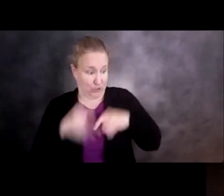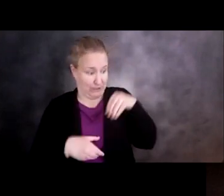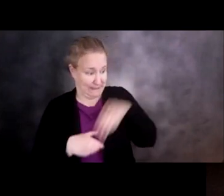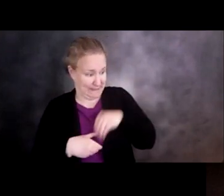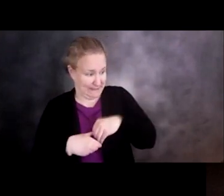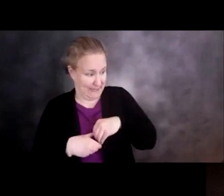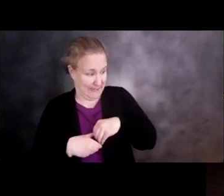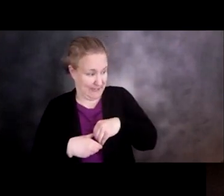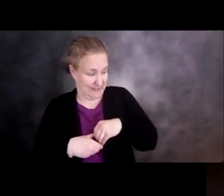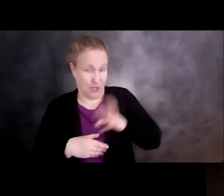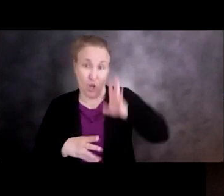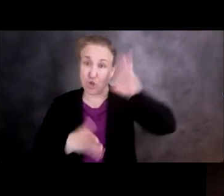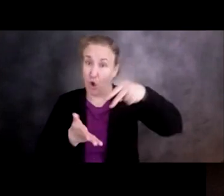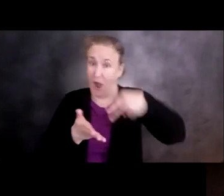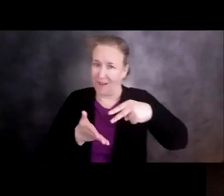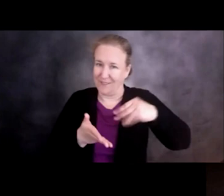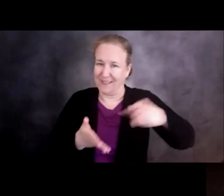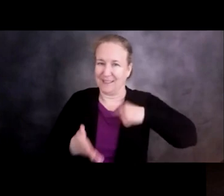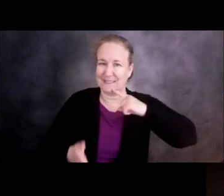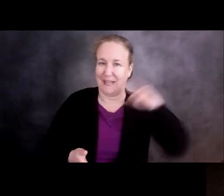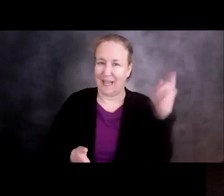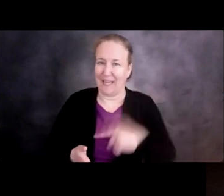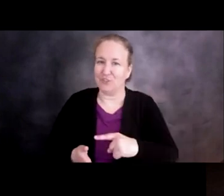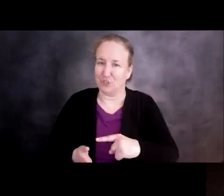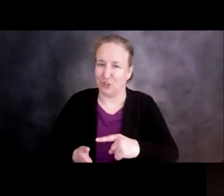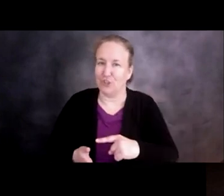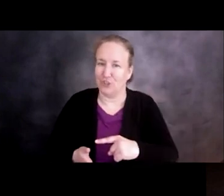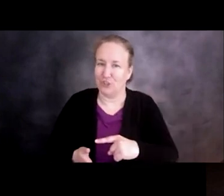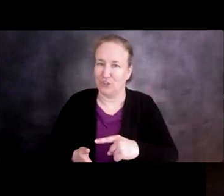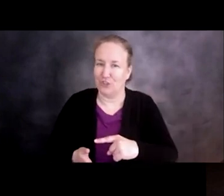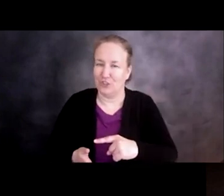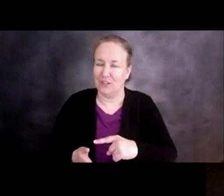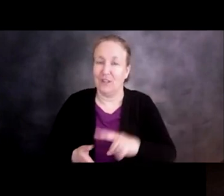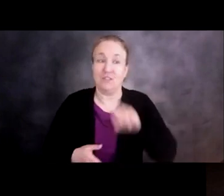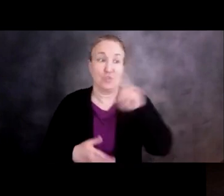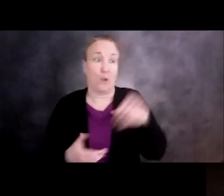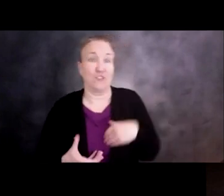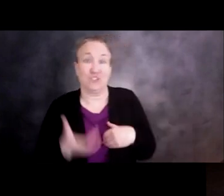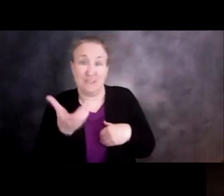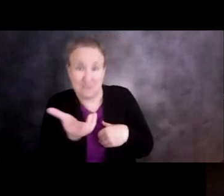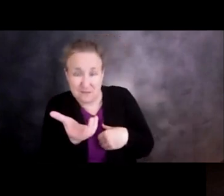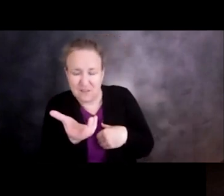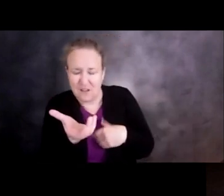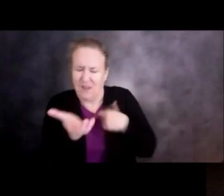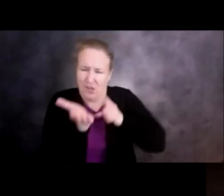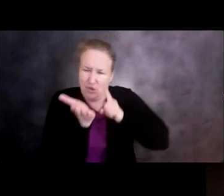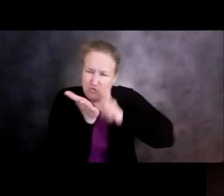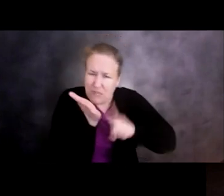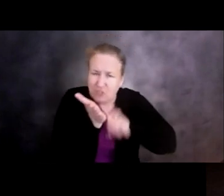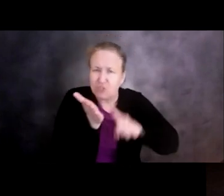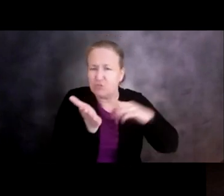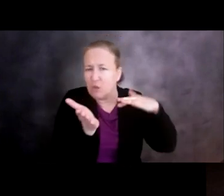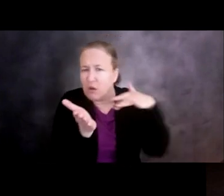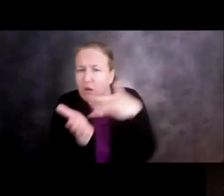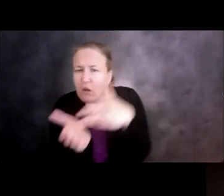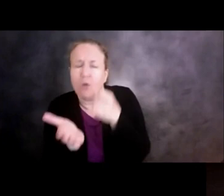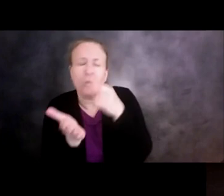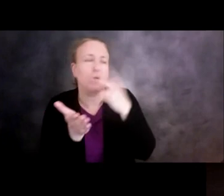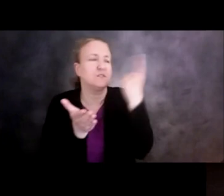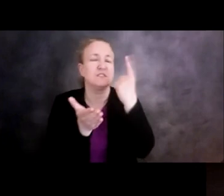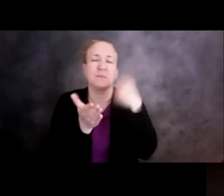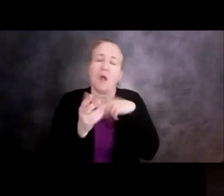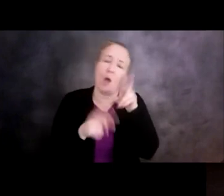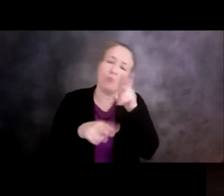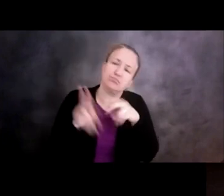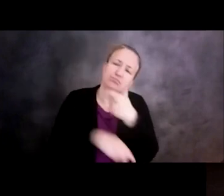So if I have a question, that allows me to look into that question, do the research behind it. Or even if it's just something I'm